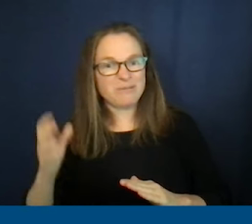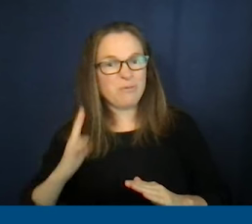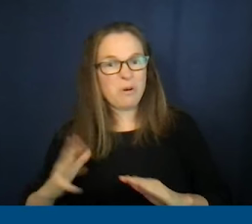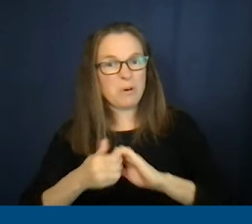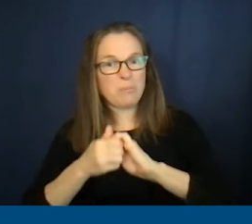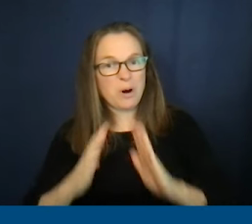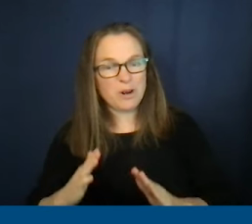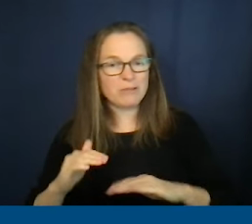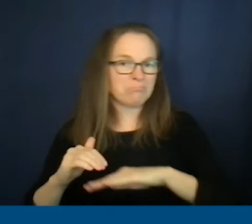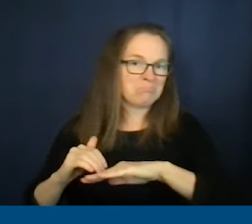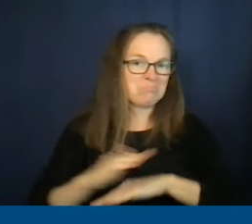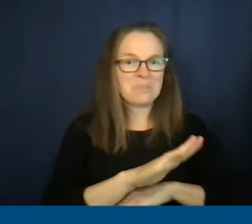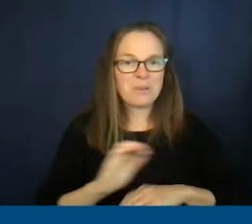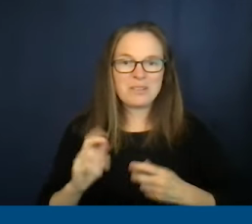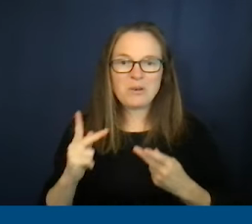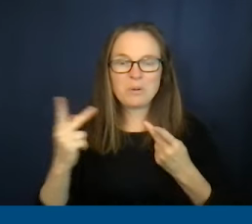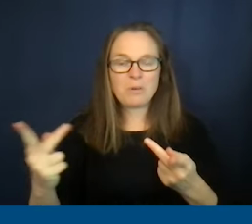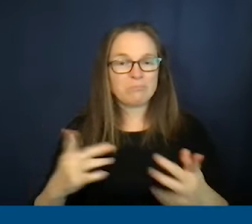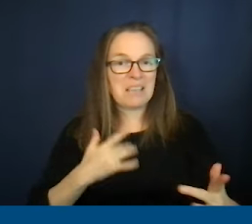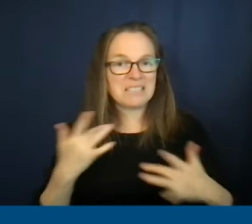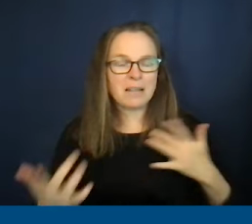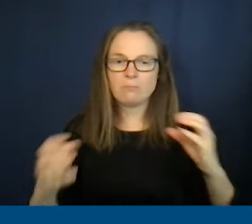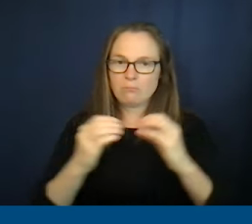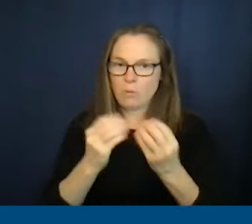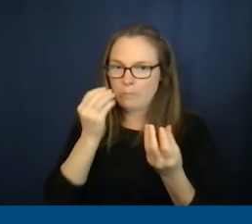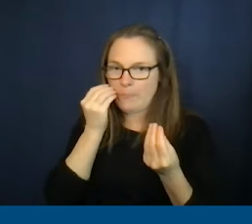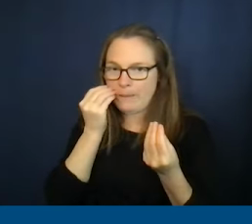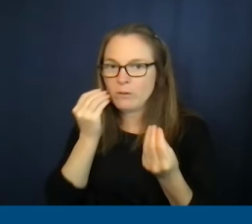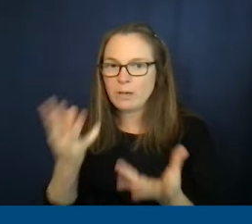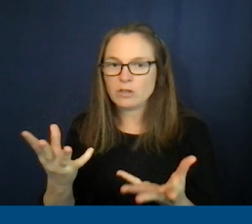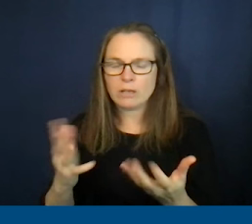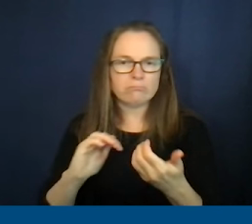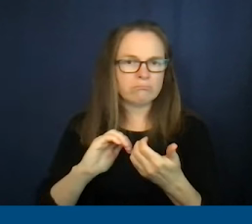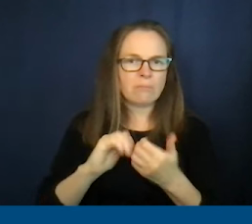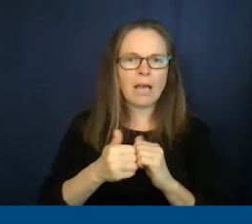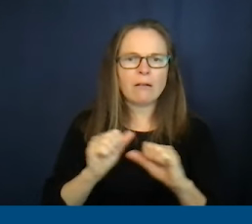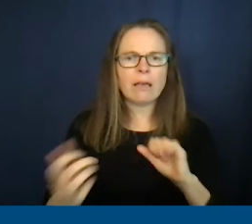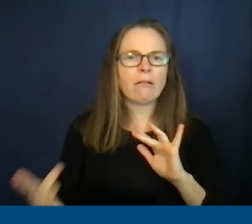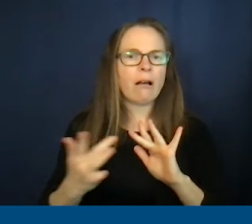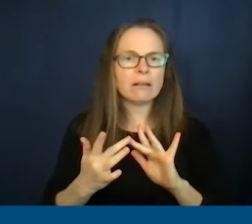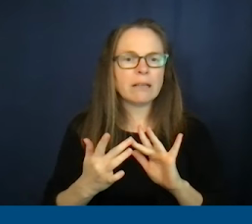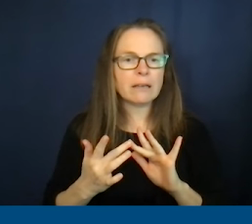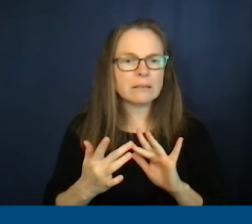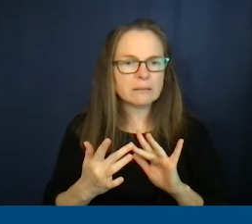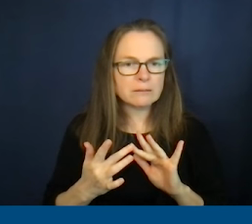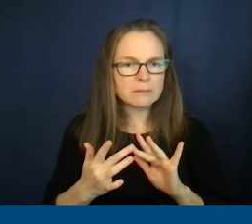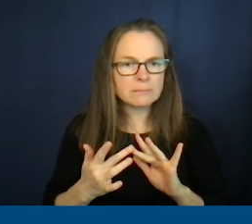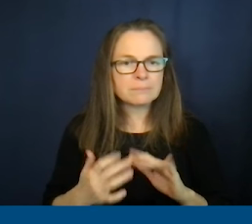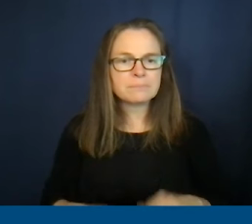submit proposals. And we do have more information around how you can contact us.